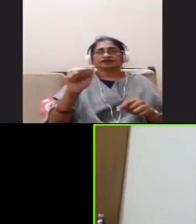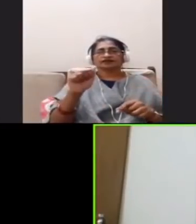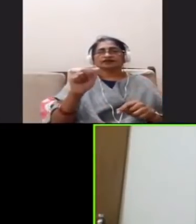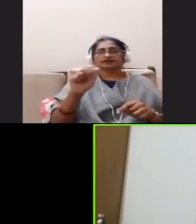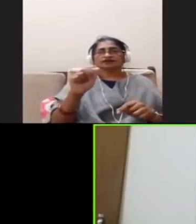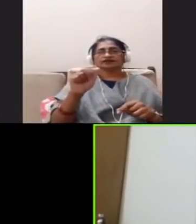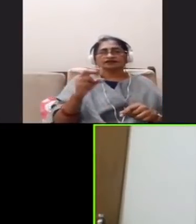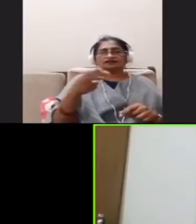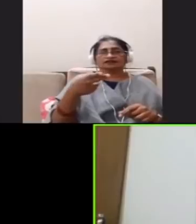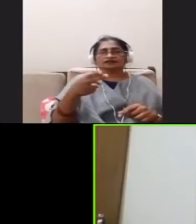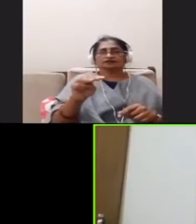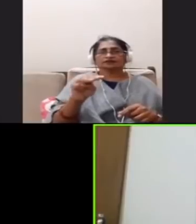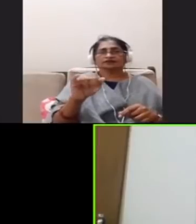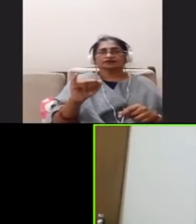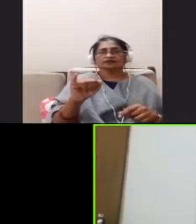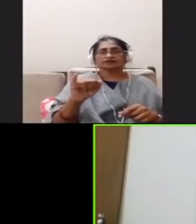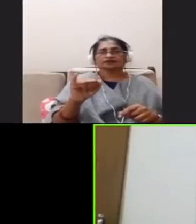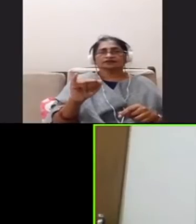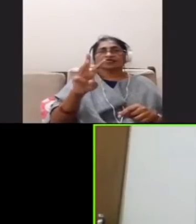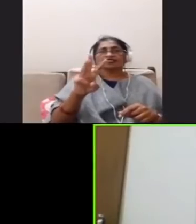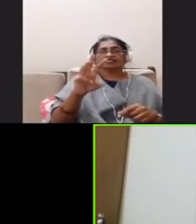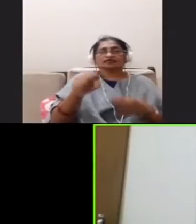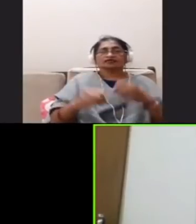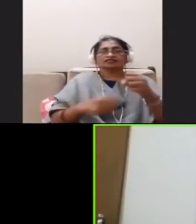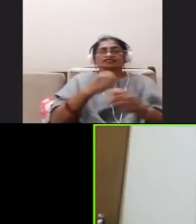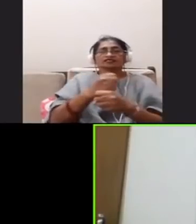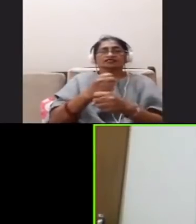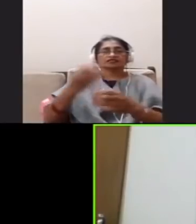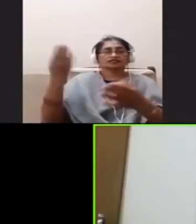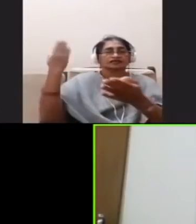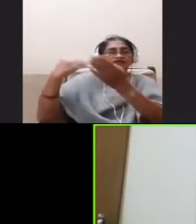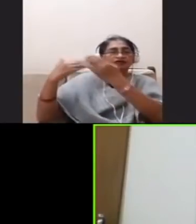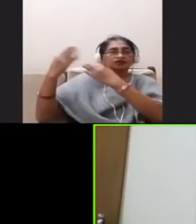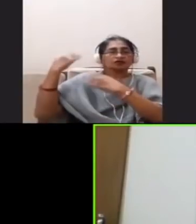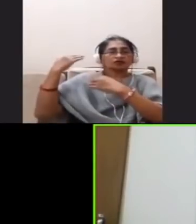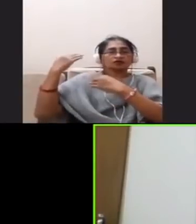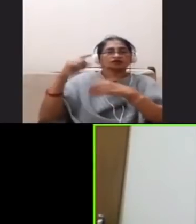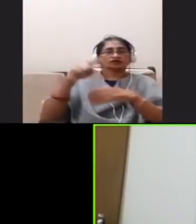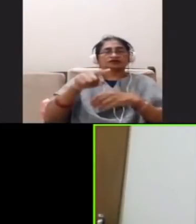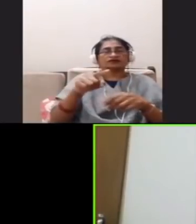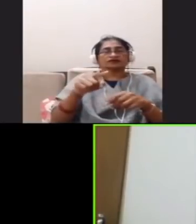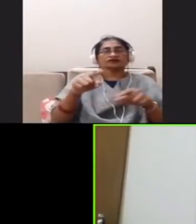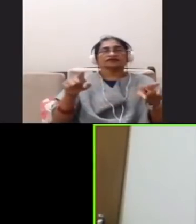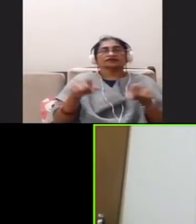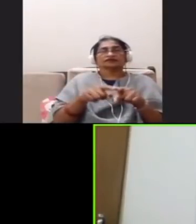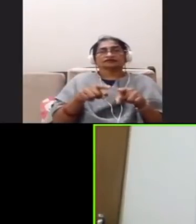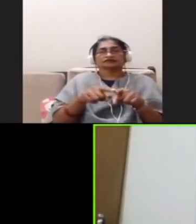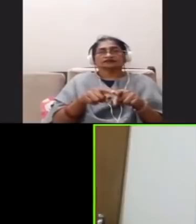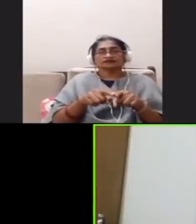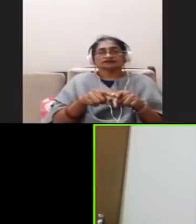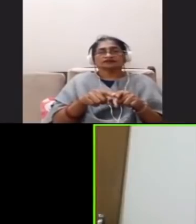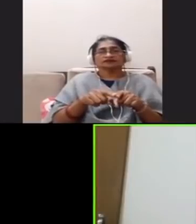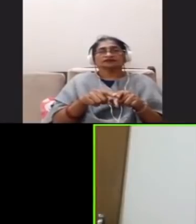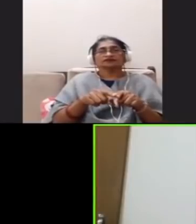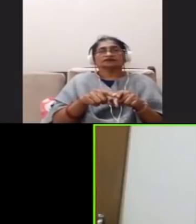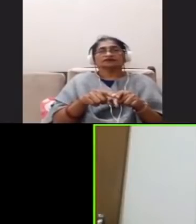As Lakshmi put it, 30 years ago, I was at a similar situation when I had a